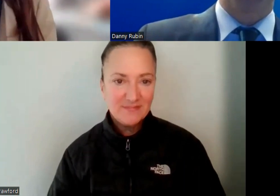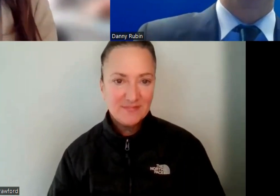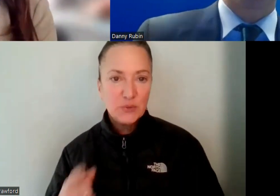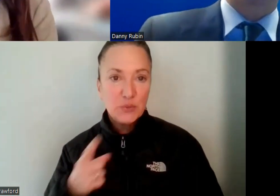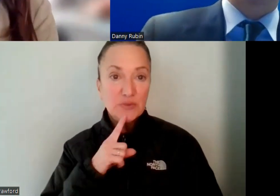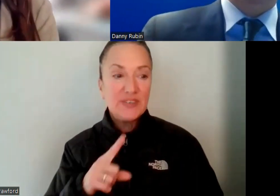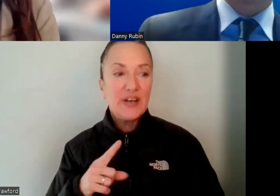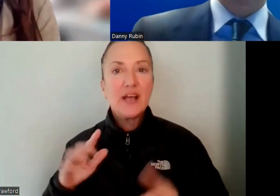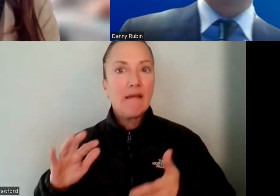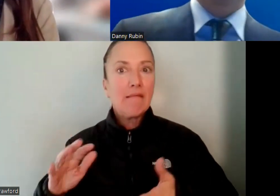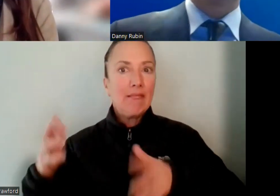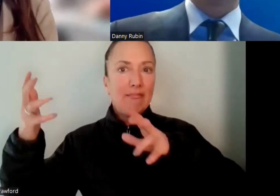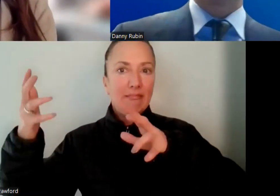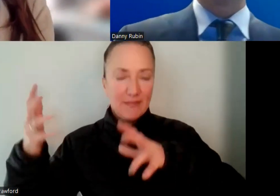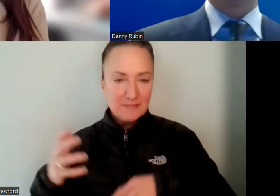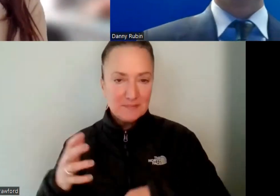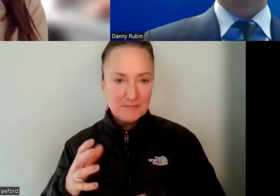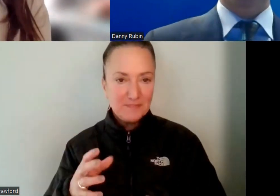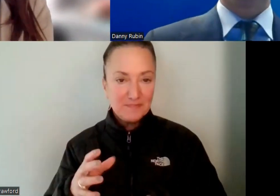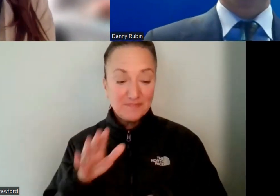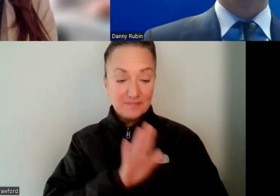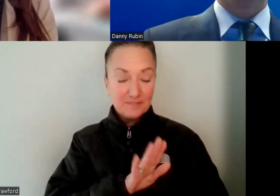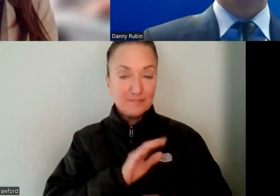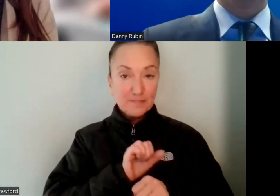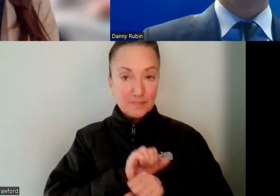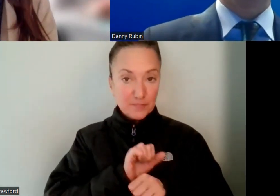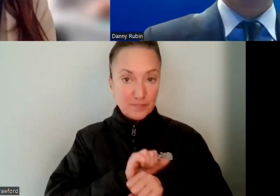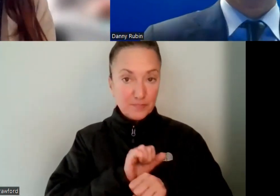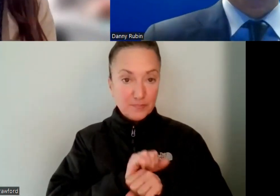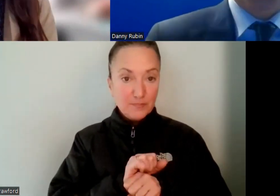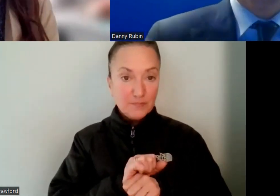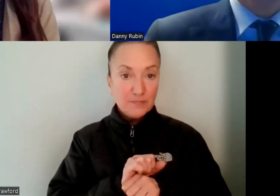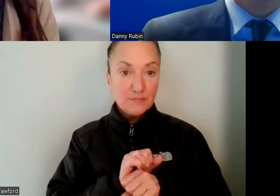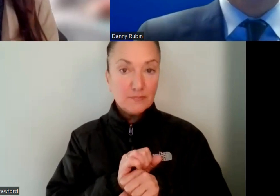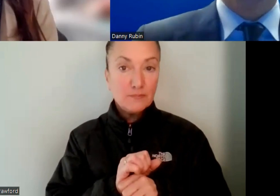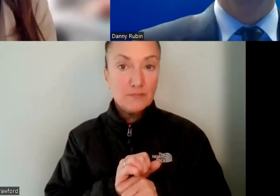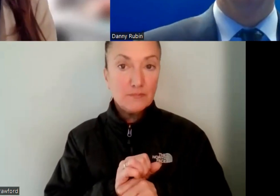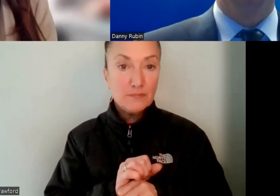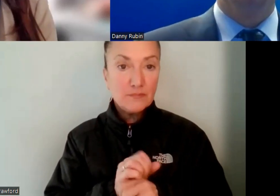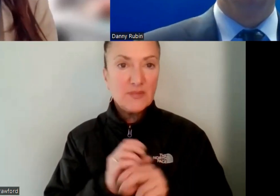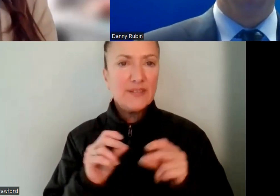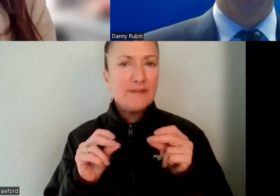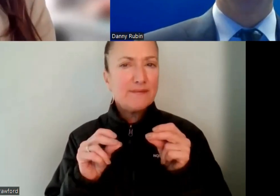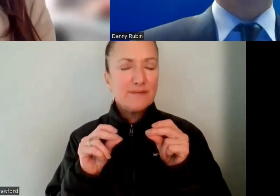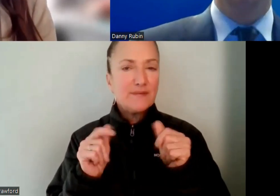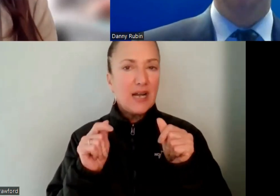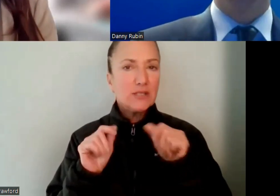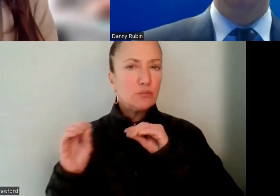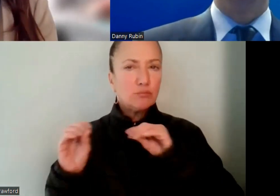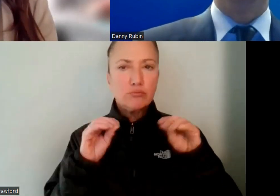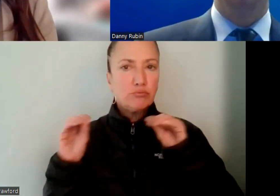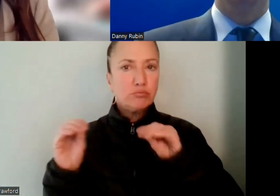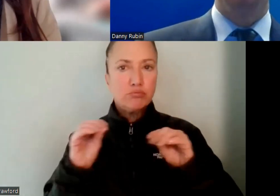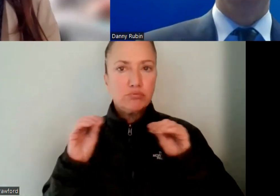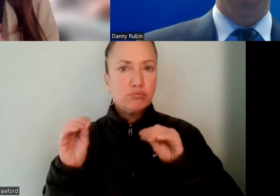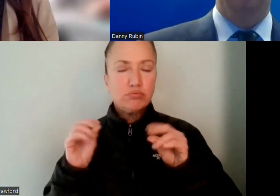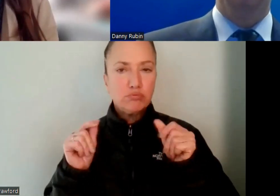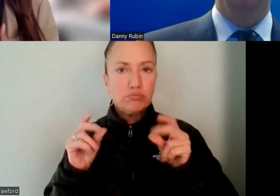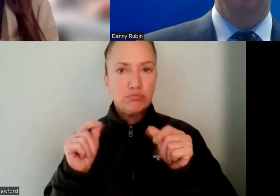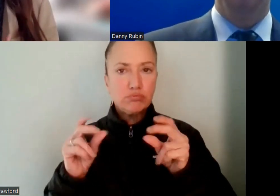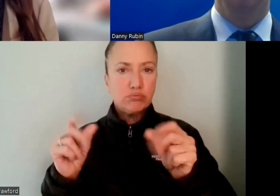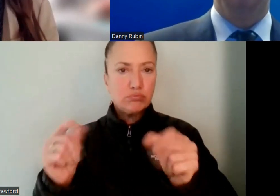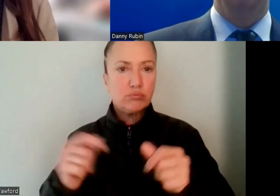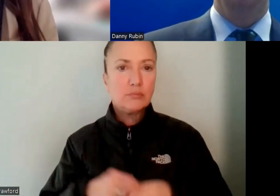me. But at the job, I will tell you, it is a very, very fast-paced environment. A